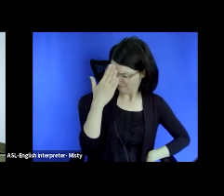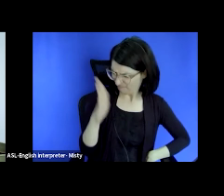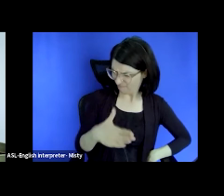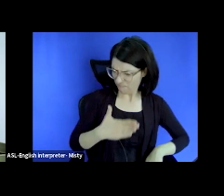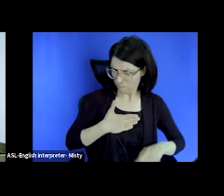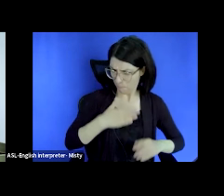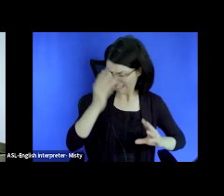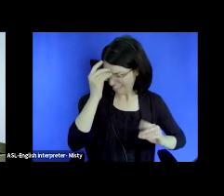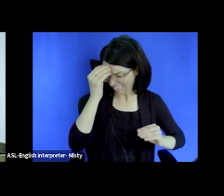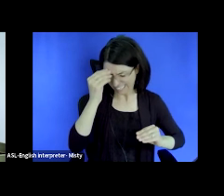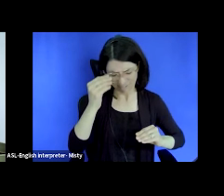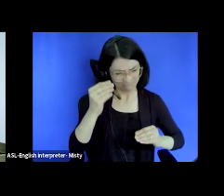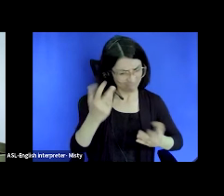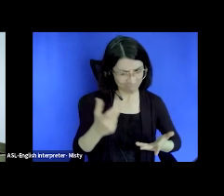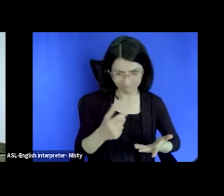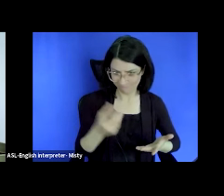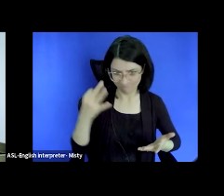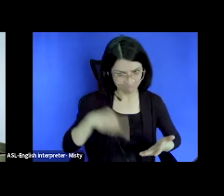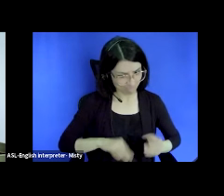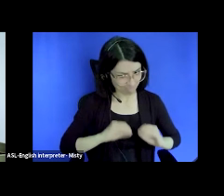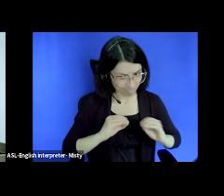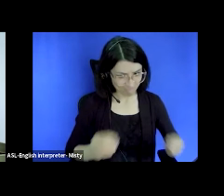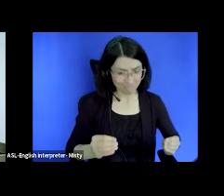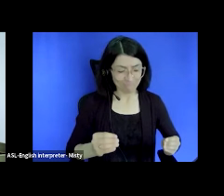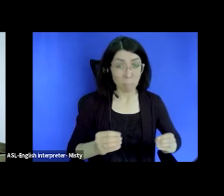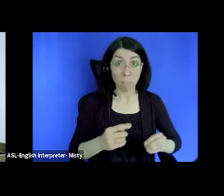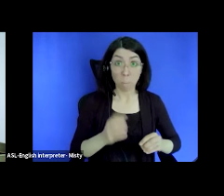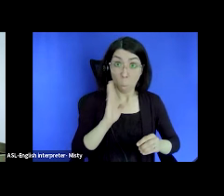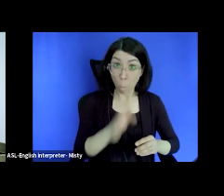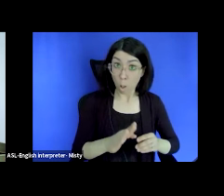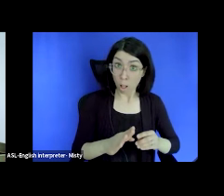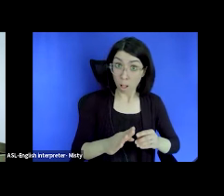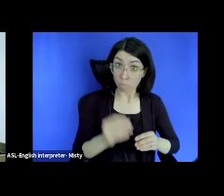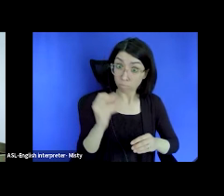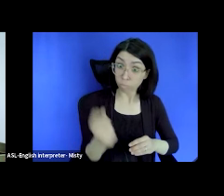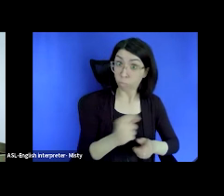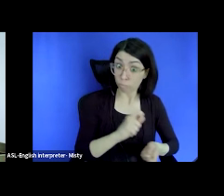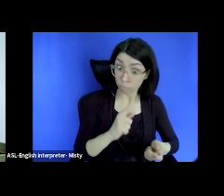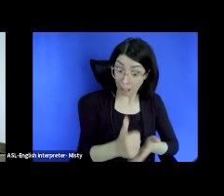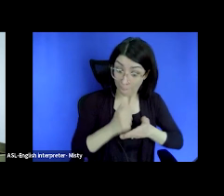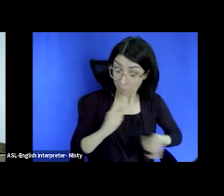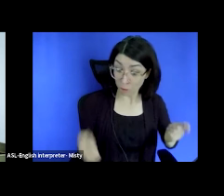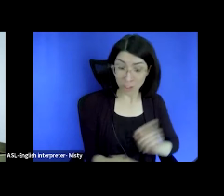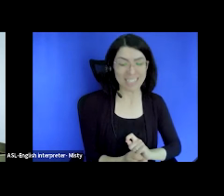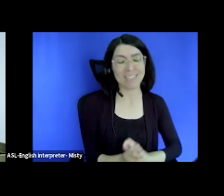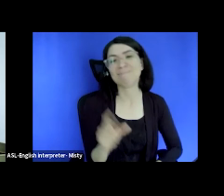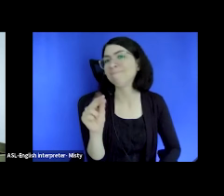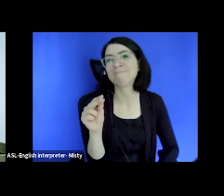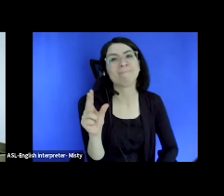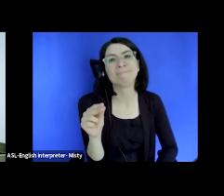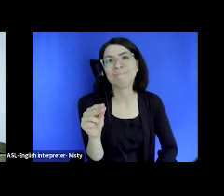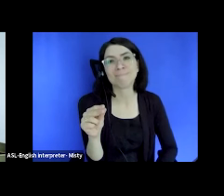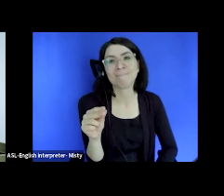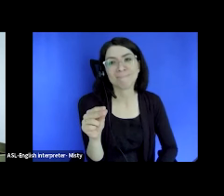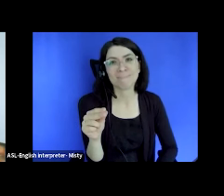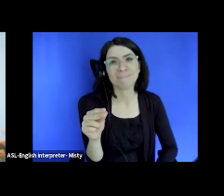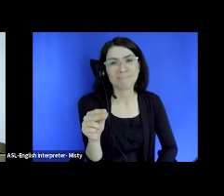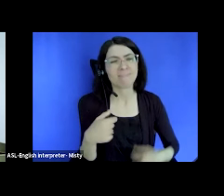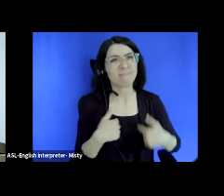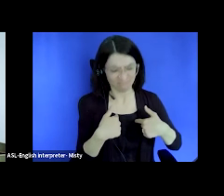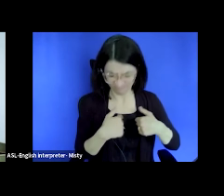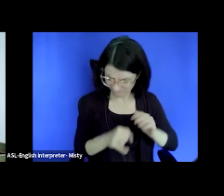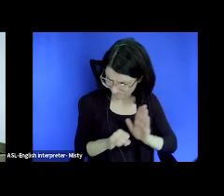perhaps you've done some self-work and you've done the introspection and you've done the digging and you find out that, hey, I'm still unassertive. I